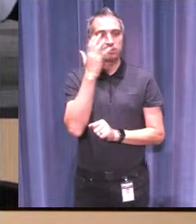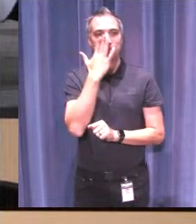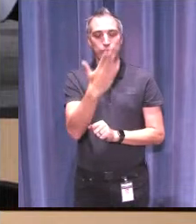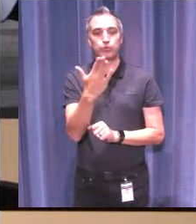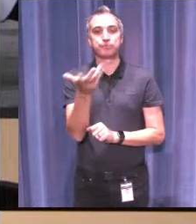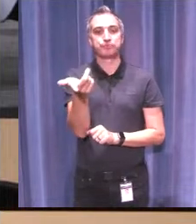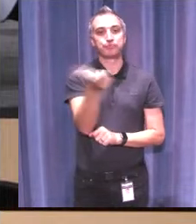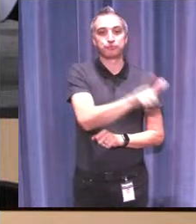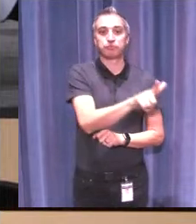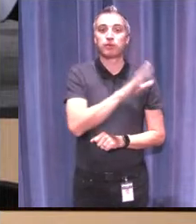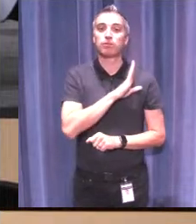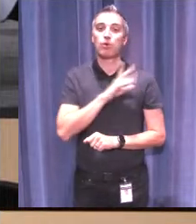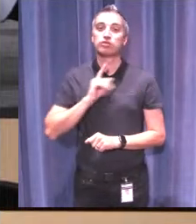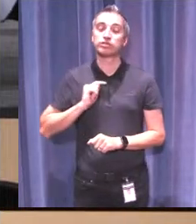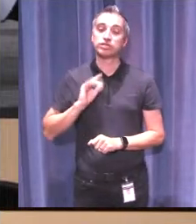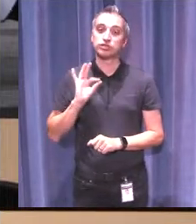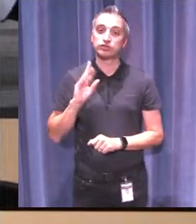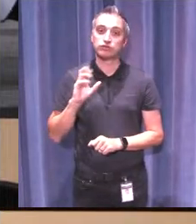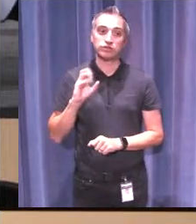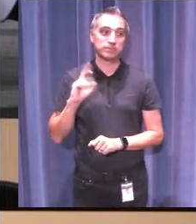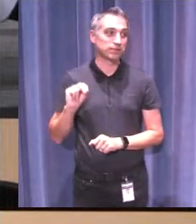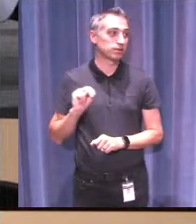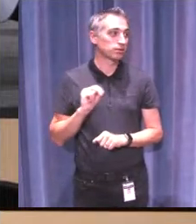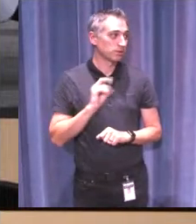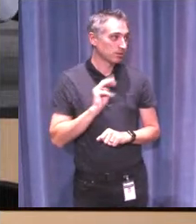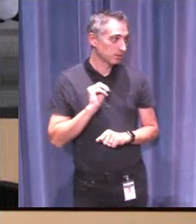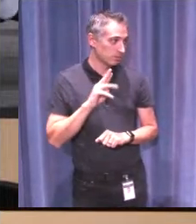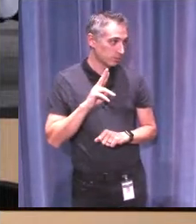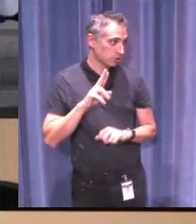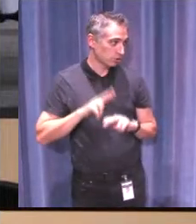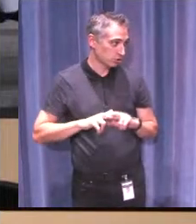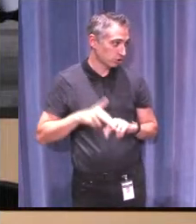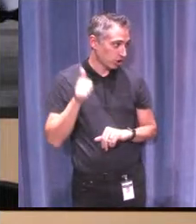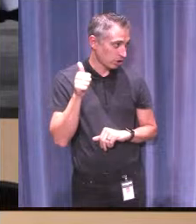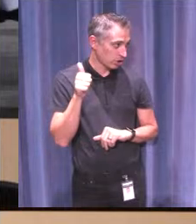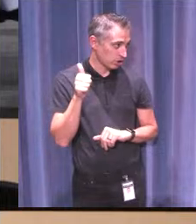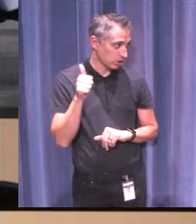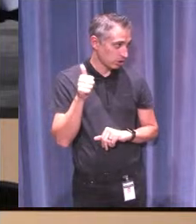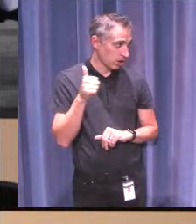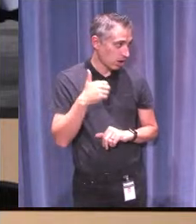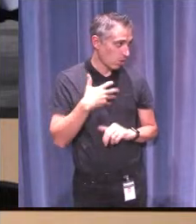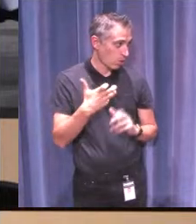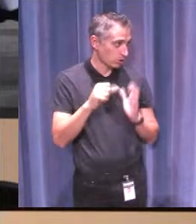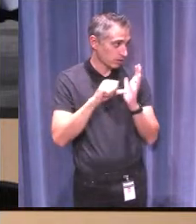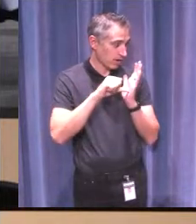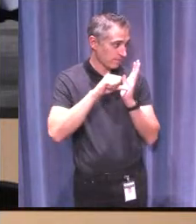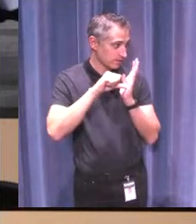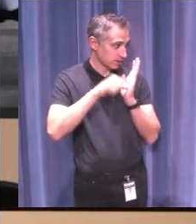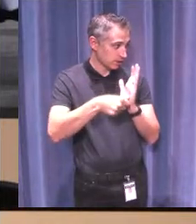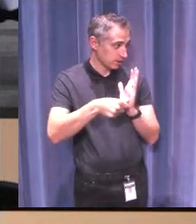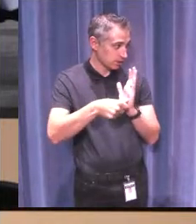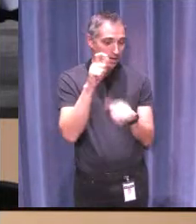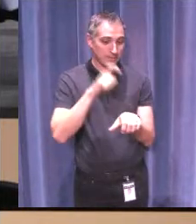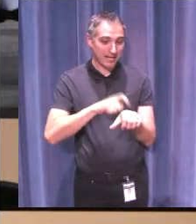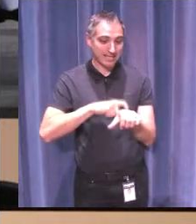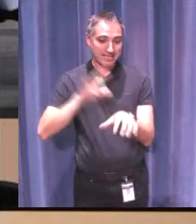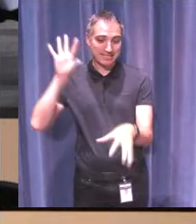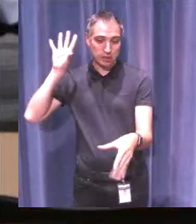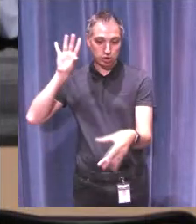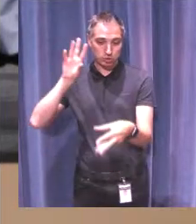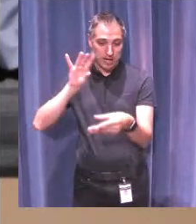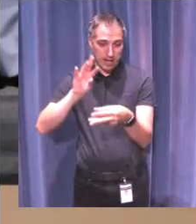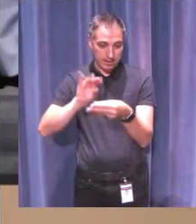Freeman? Mr. Chair, sorry, real quick, I just want to emphasize the 1 hour and 10-minute